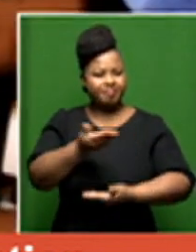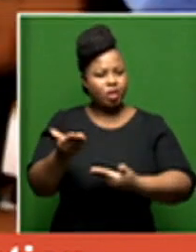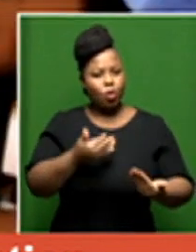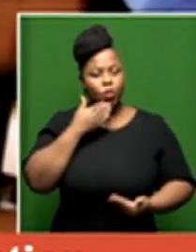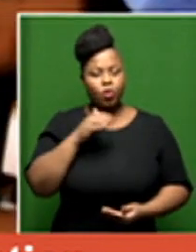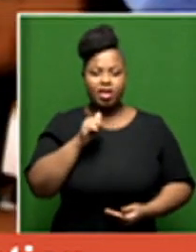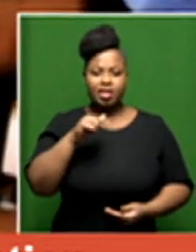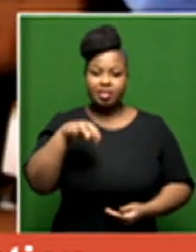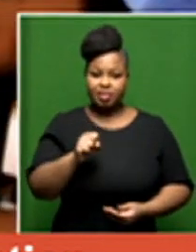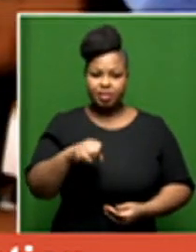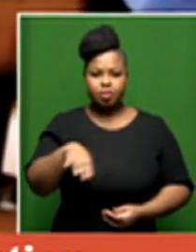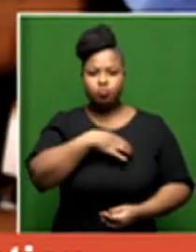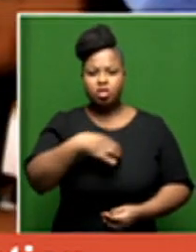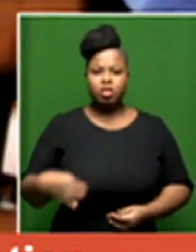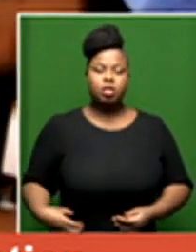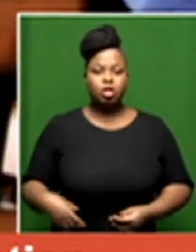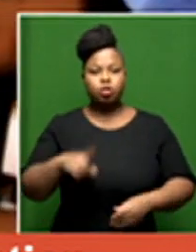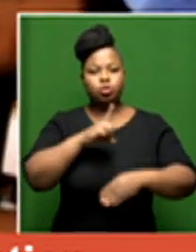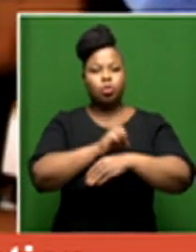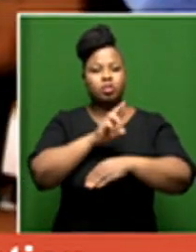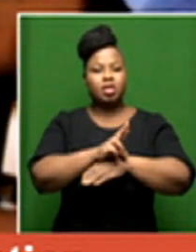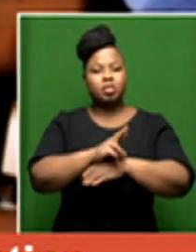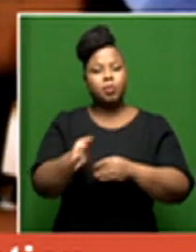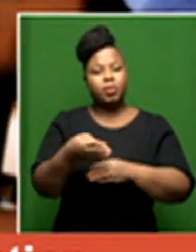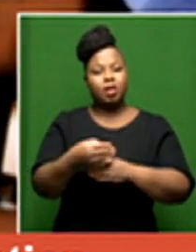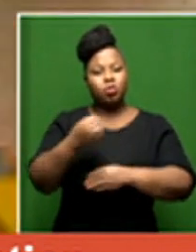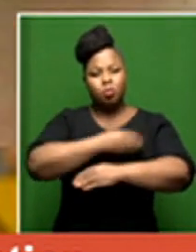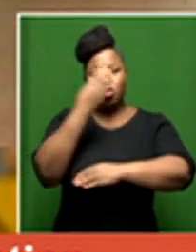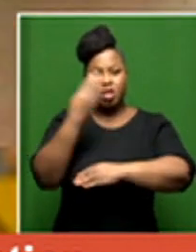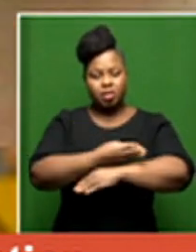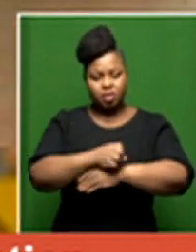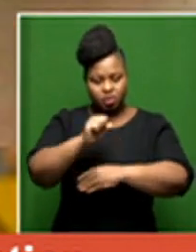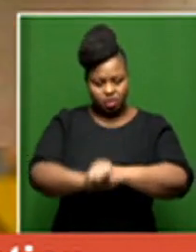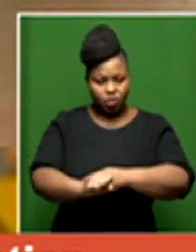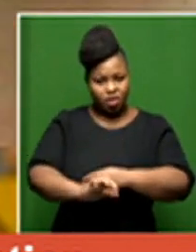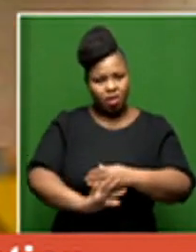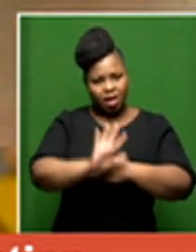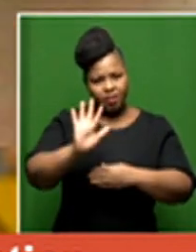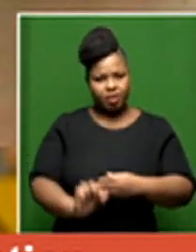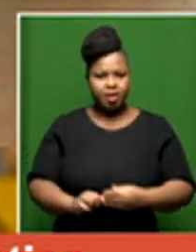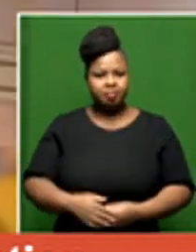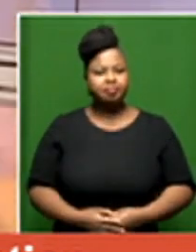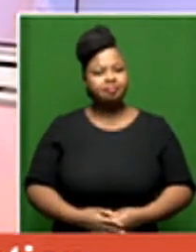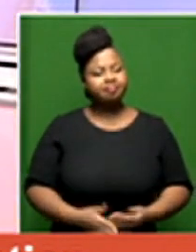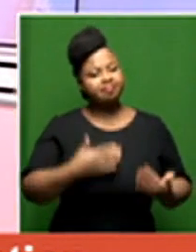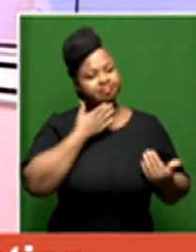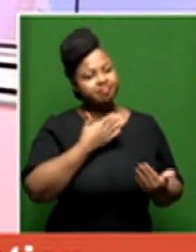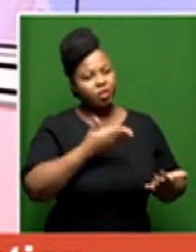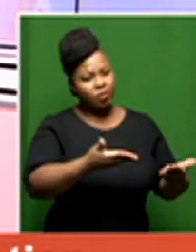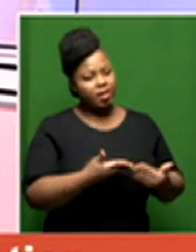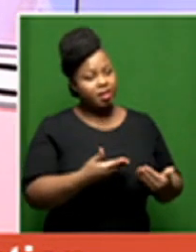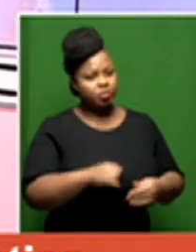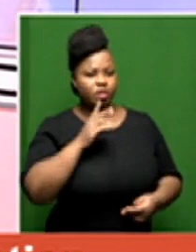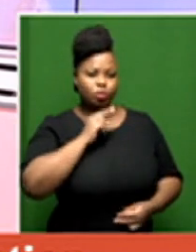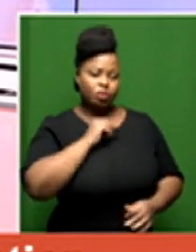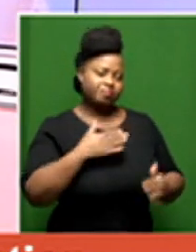Agnes Musonda, the president of the Doctors Without Borders Southern Africa. Agnes, welcome to Health Talk. Thank